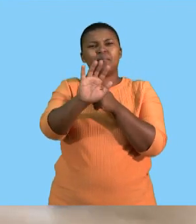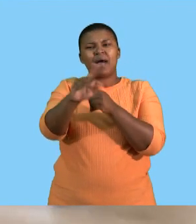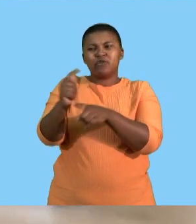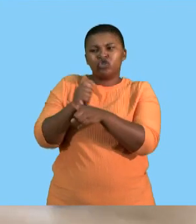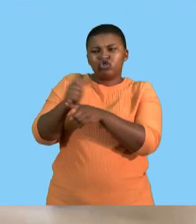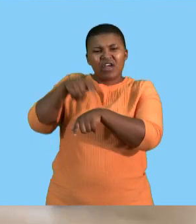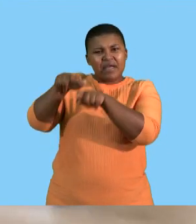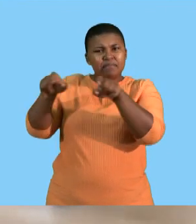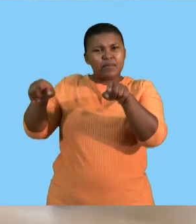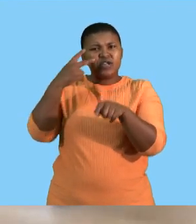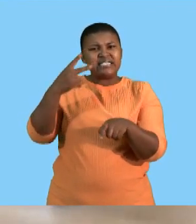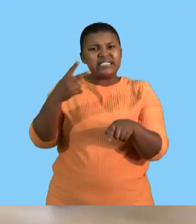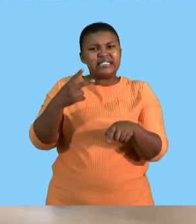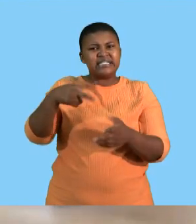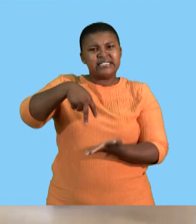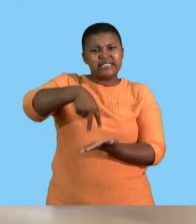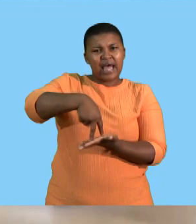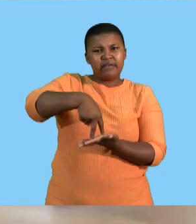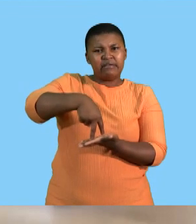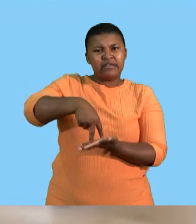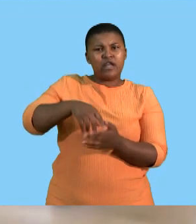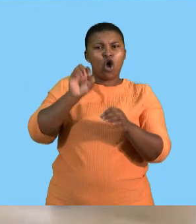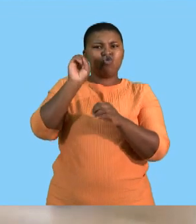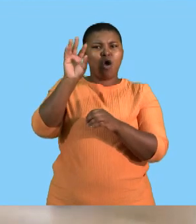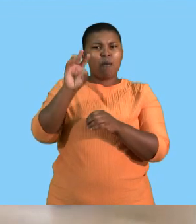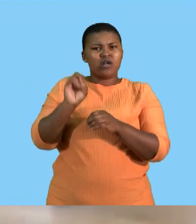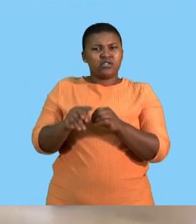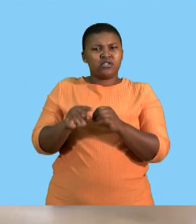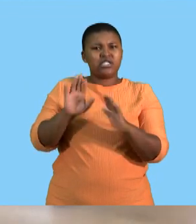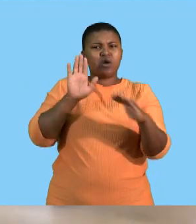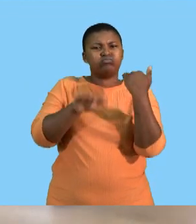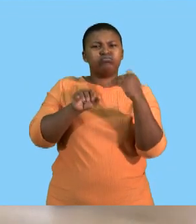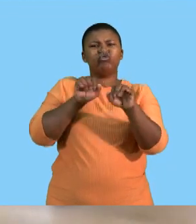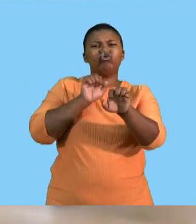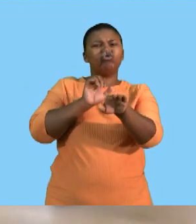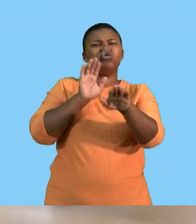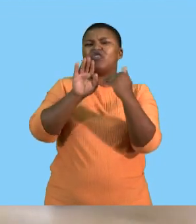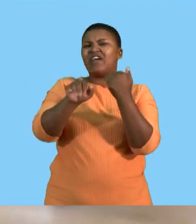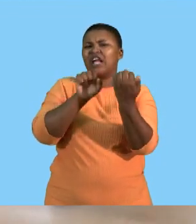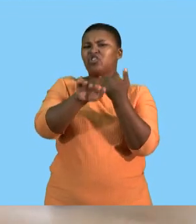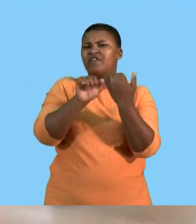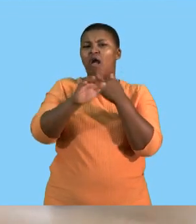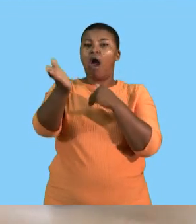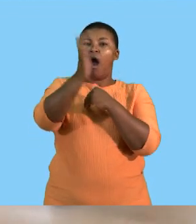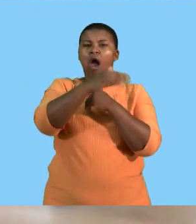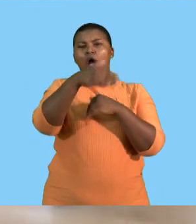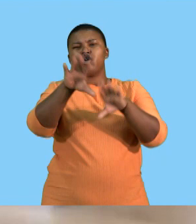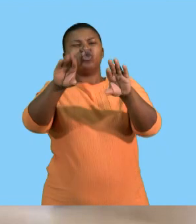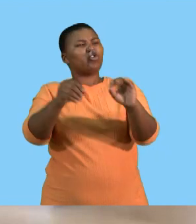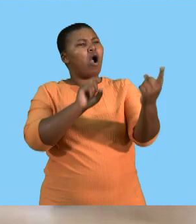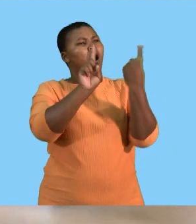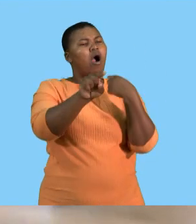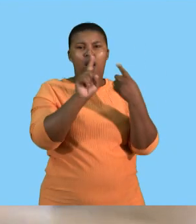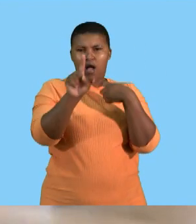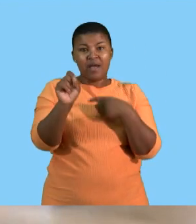stand at the robots and help us direct traffic. I love those people, But that is an excellent example of